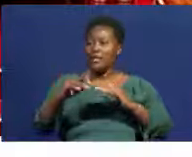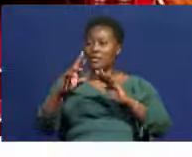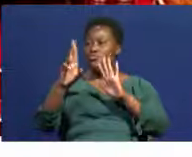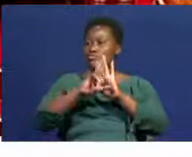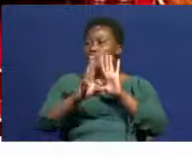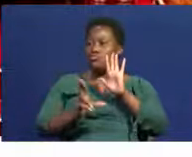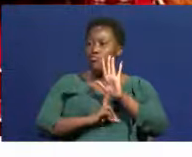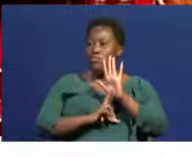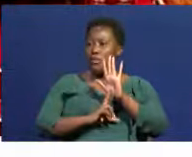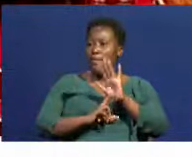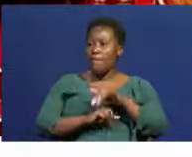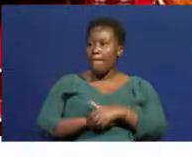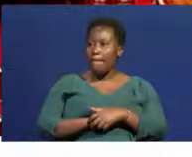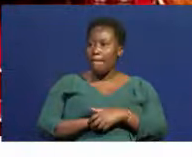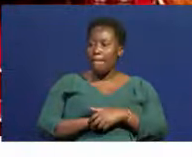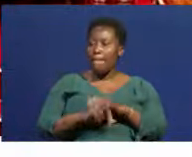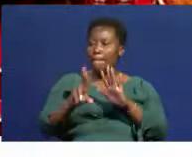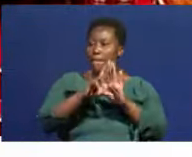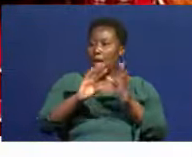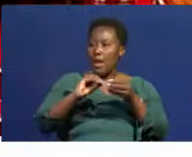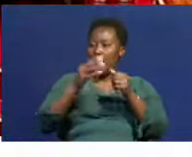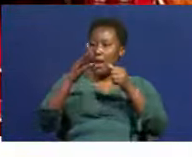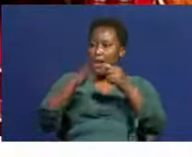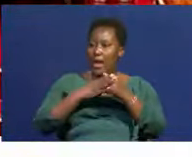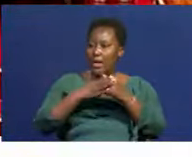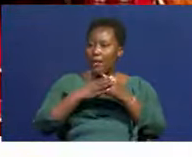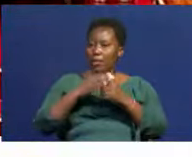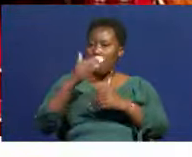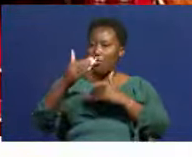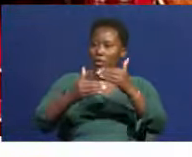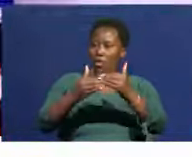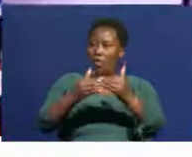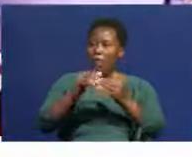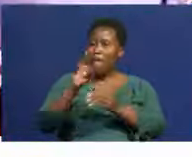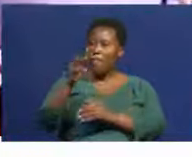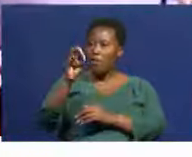Order number 9, procedural motion to hold sittings.